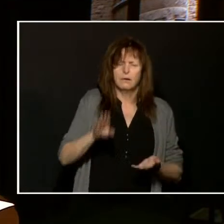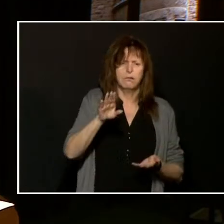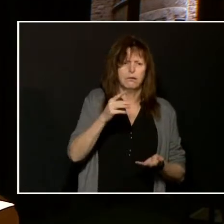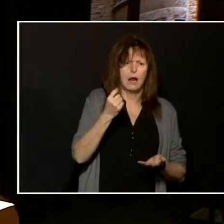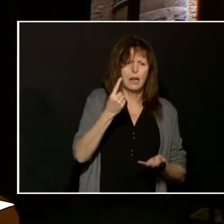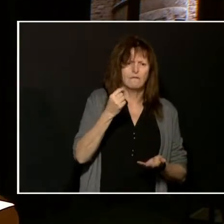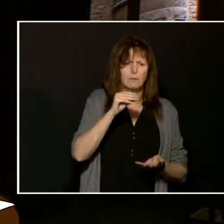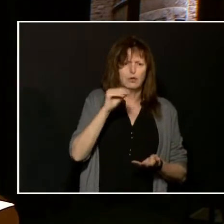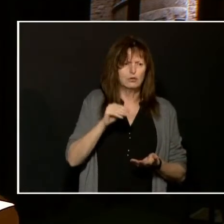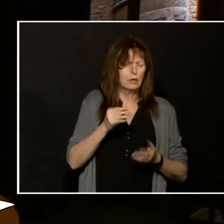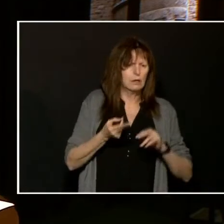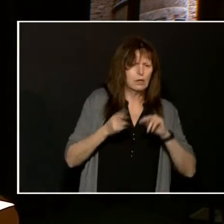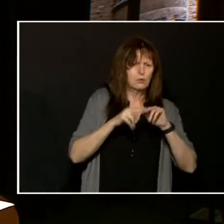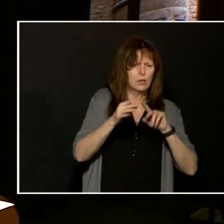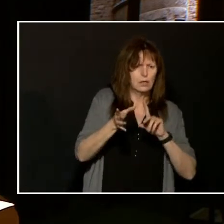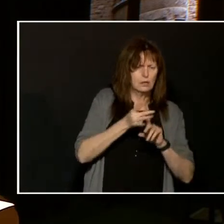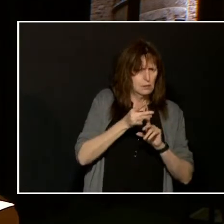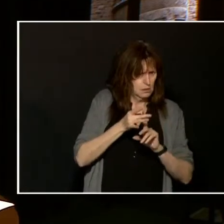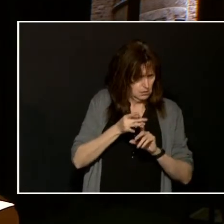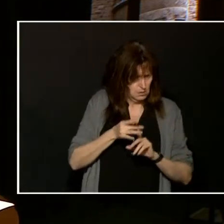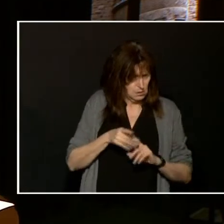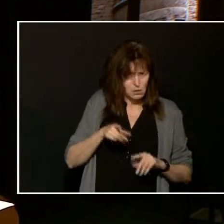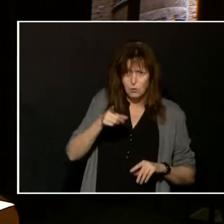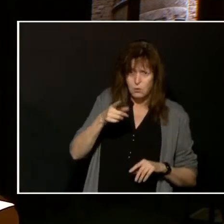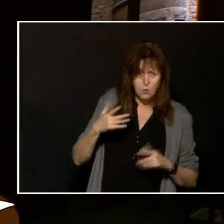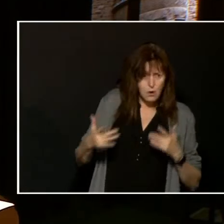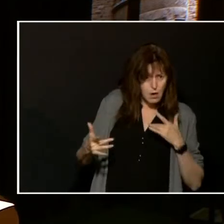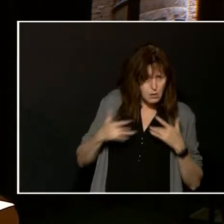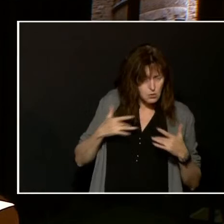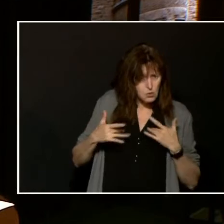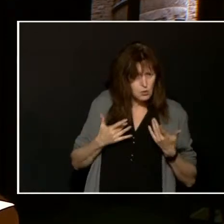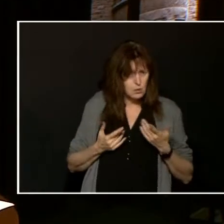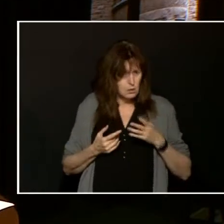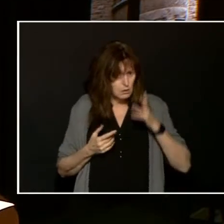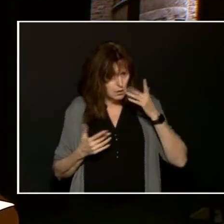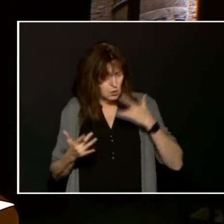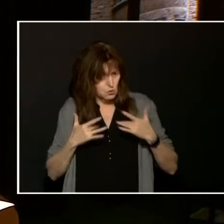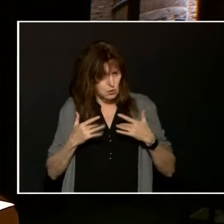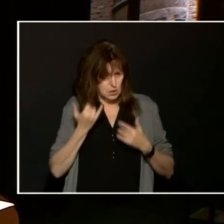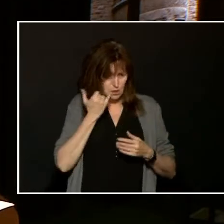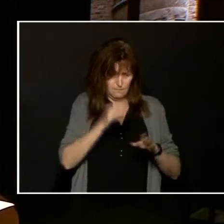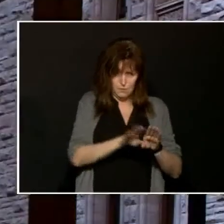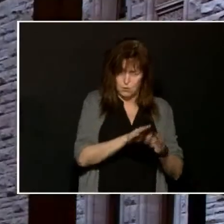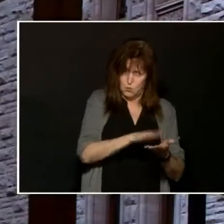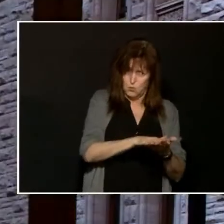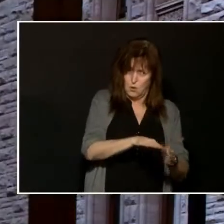how concerned are you, and how concerned should parents be about that?